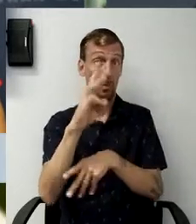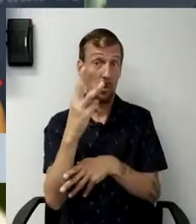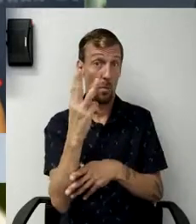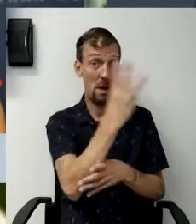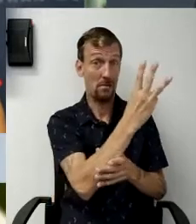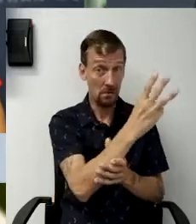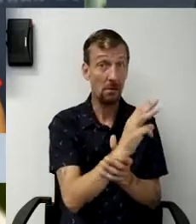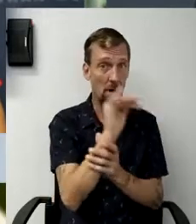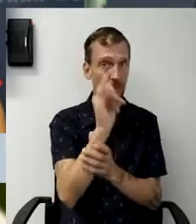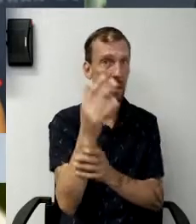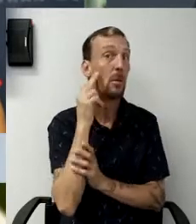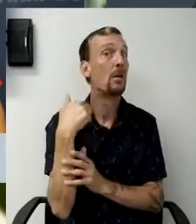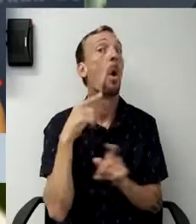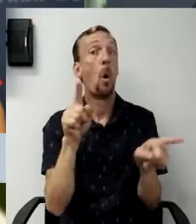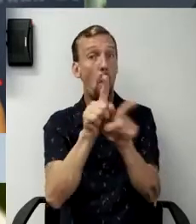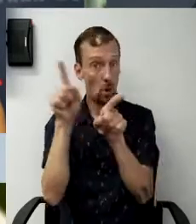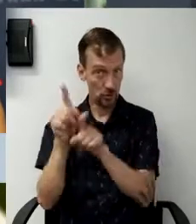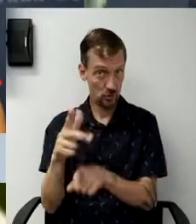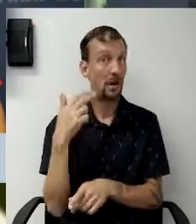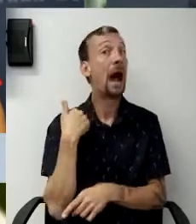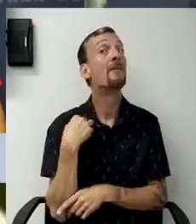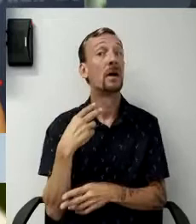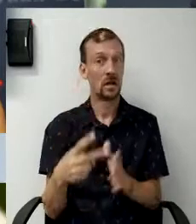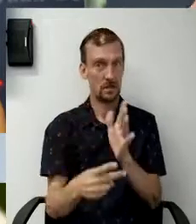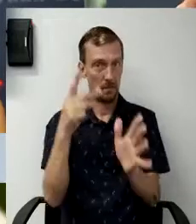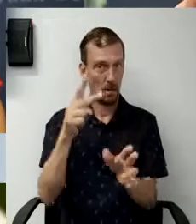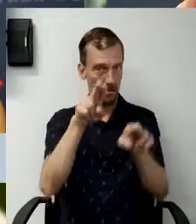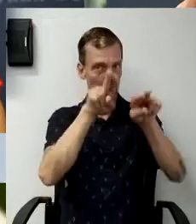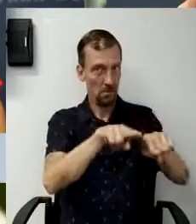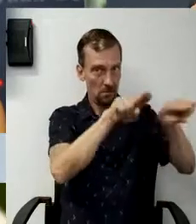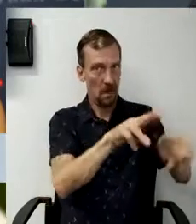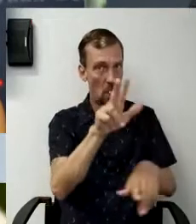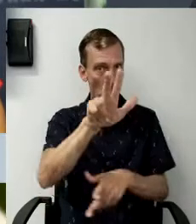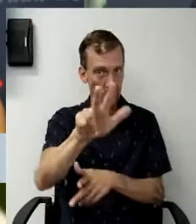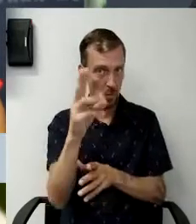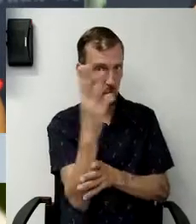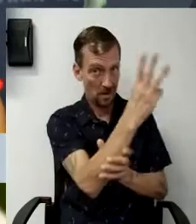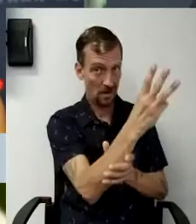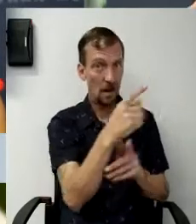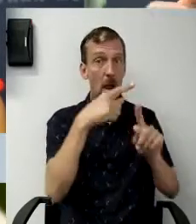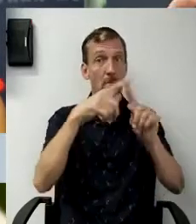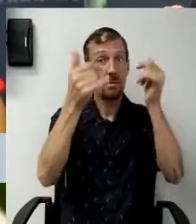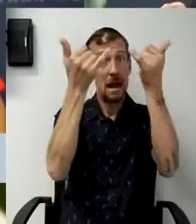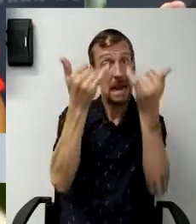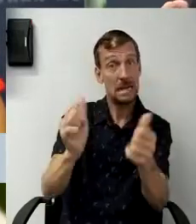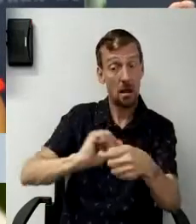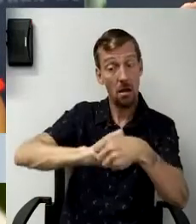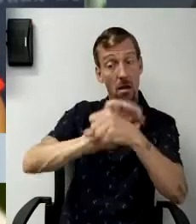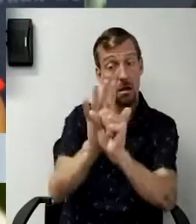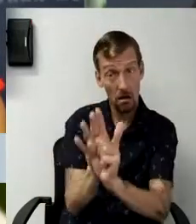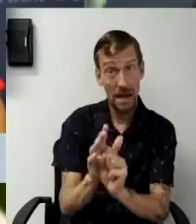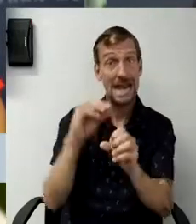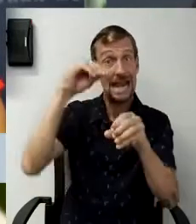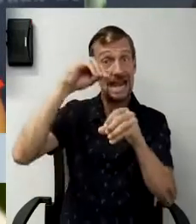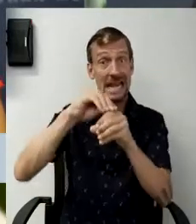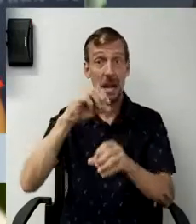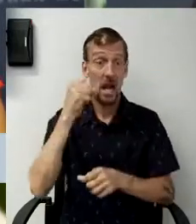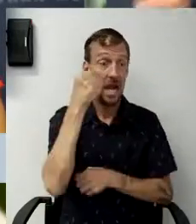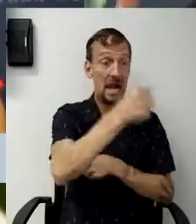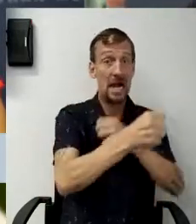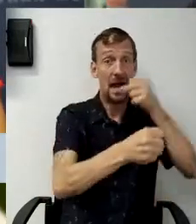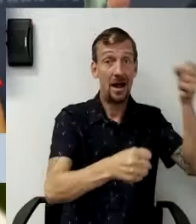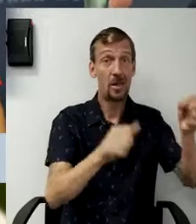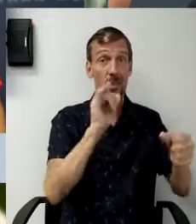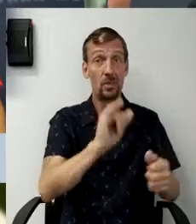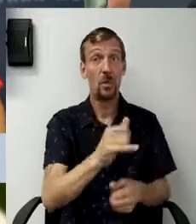have a double occupancy. So right now in COVID, since many of our COVID patients are placed in those units, we're trying